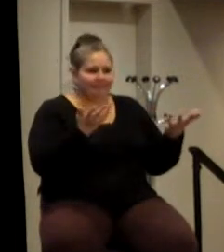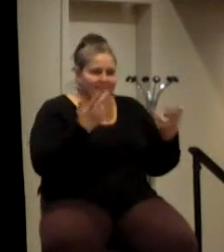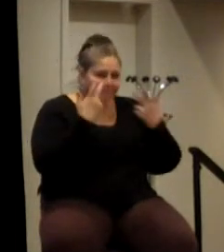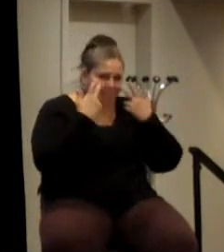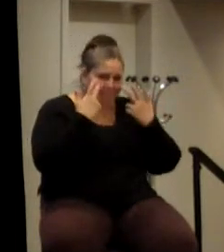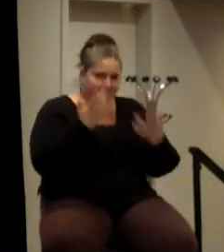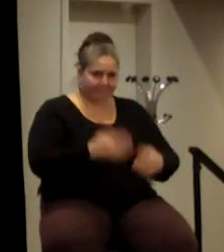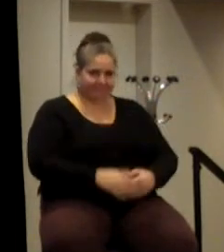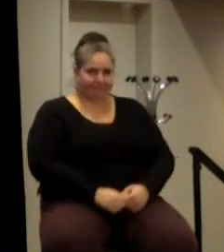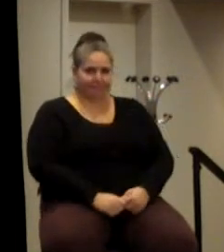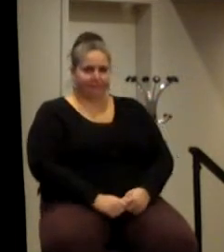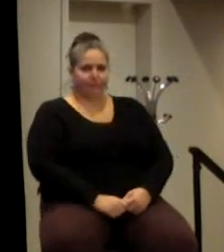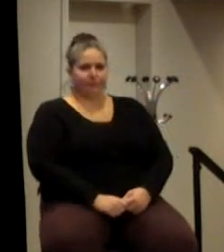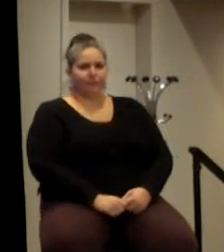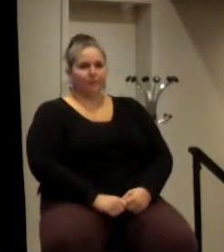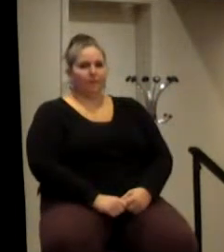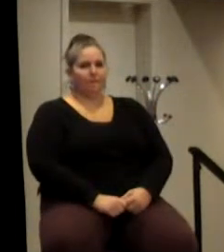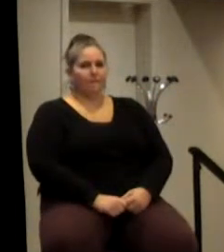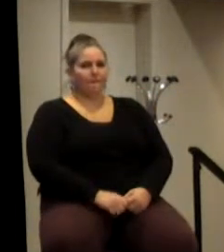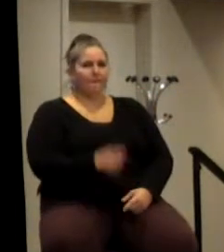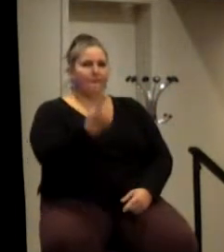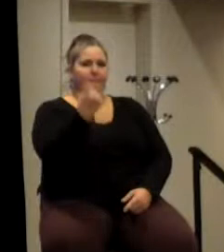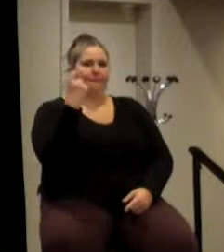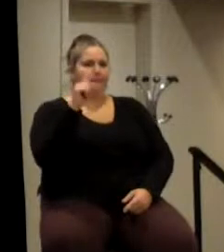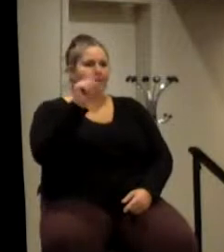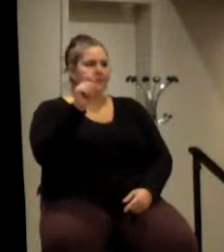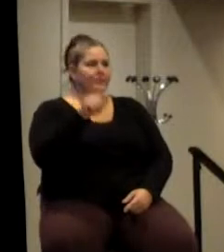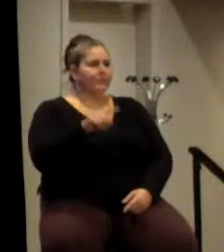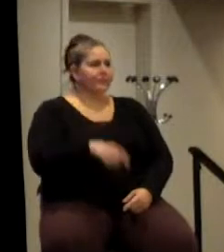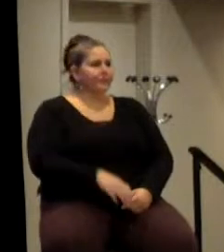experience, how close, if at all, is Onondaga